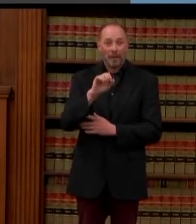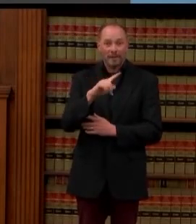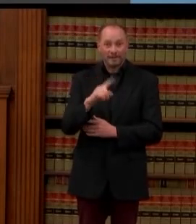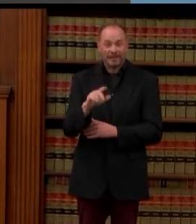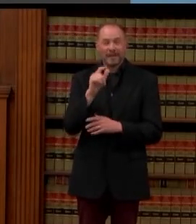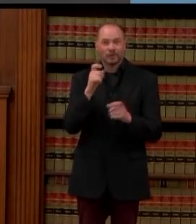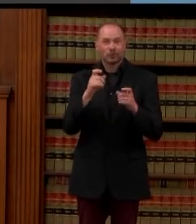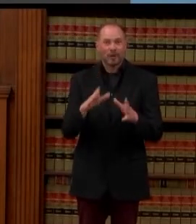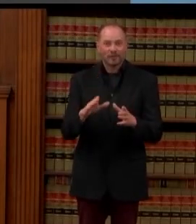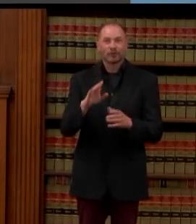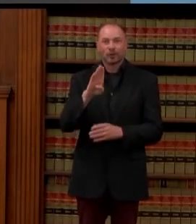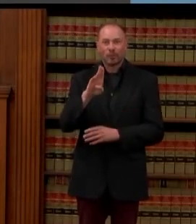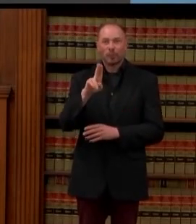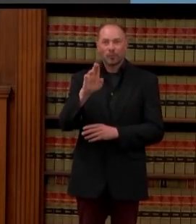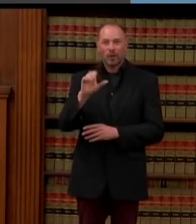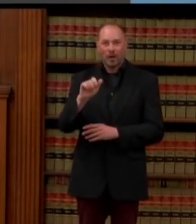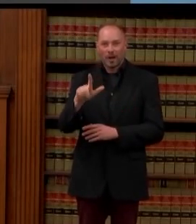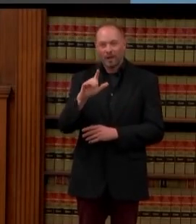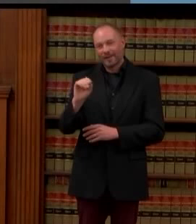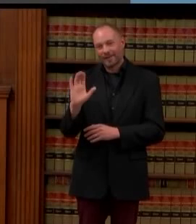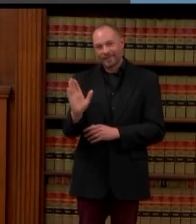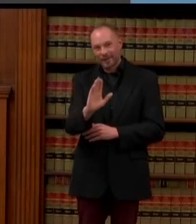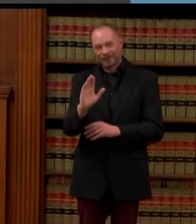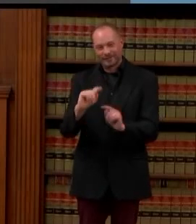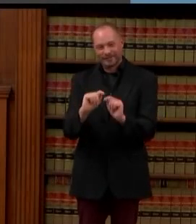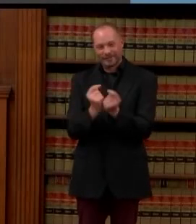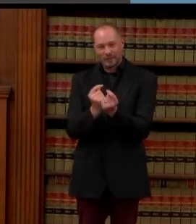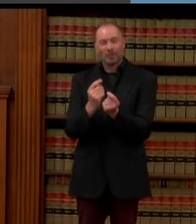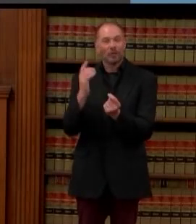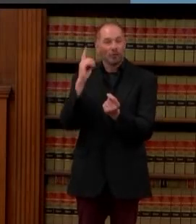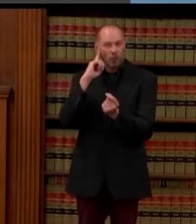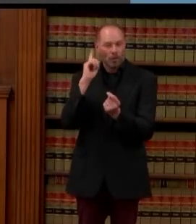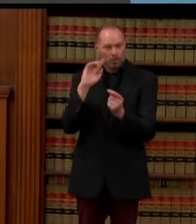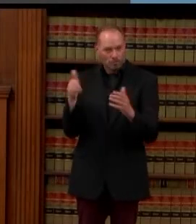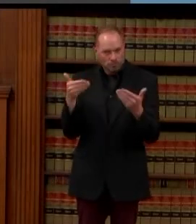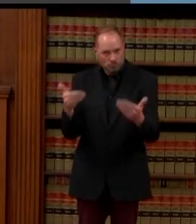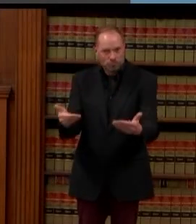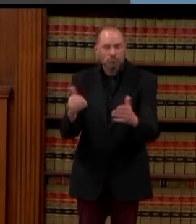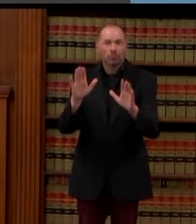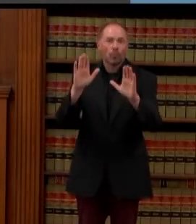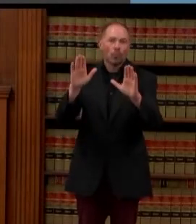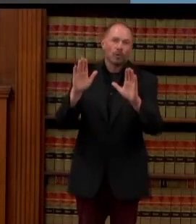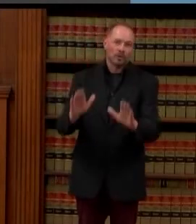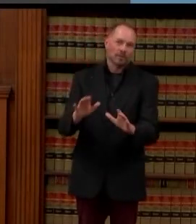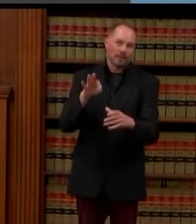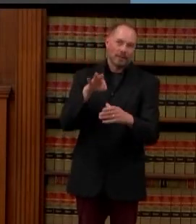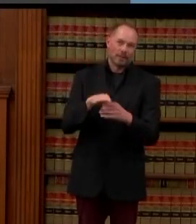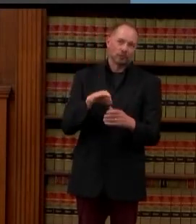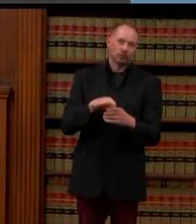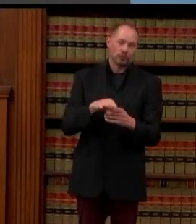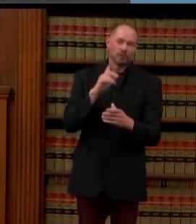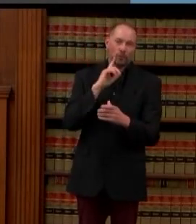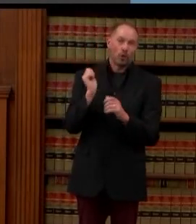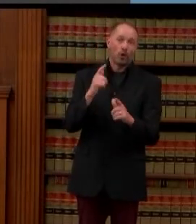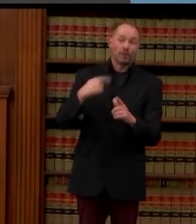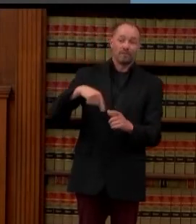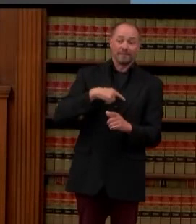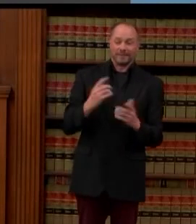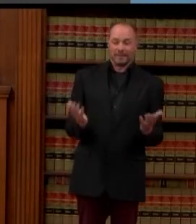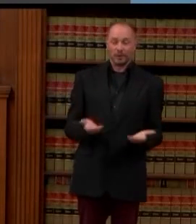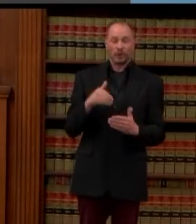Jocelyn Bucaro, and their teams for executing a wonderful election for all of us here in